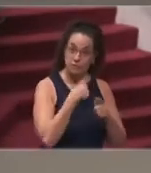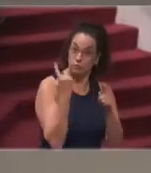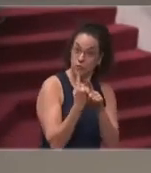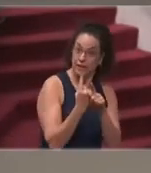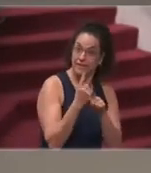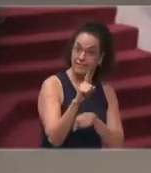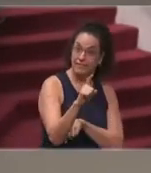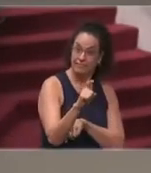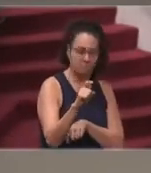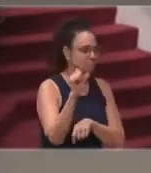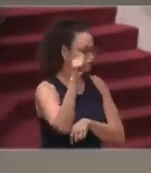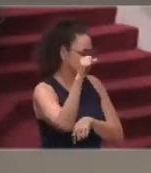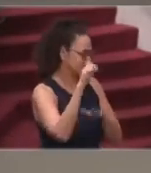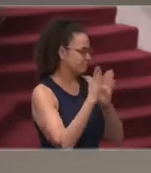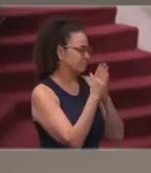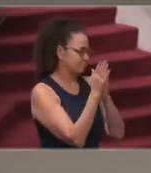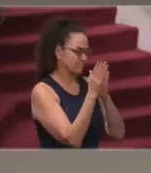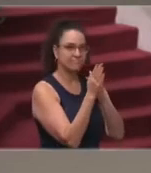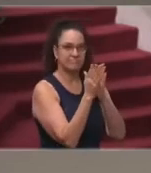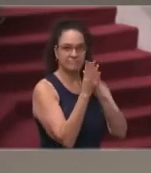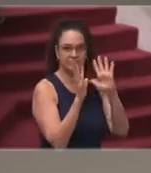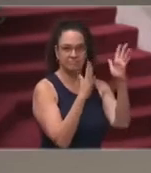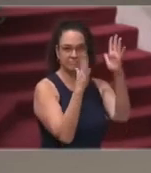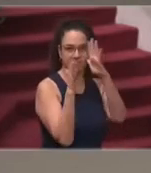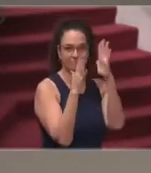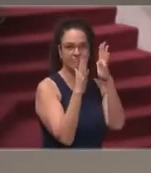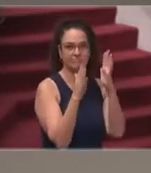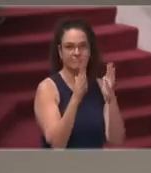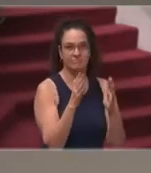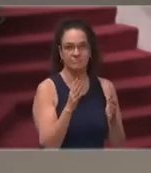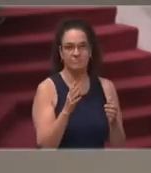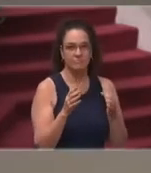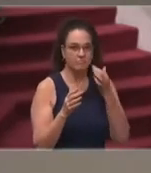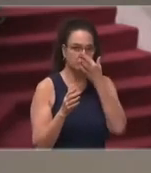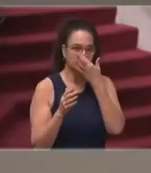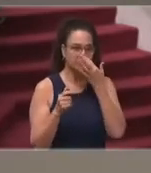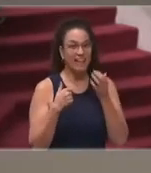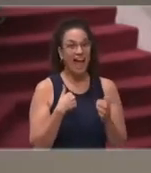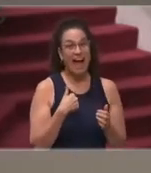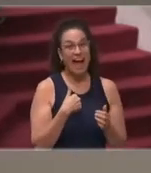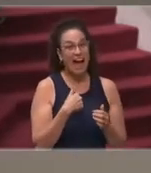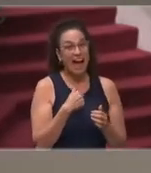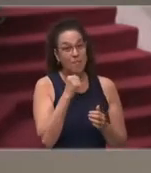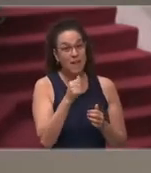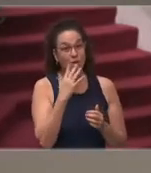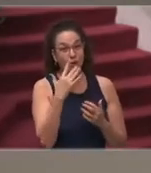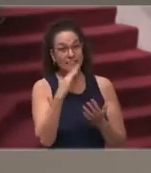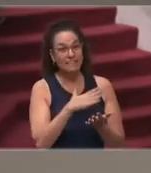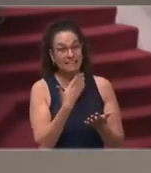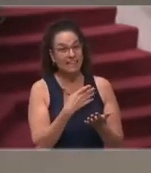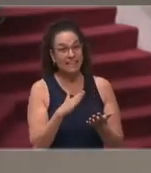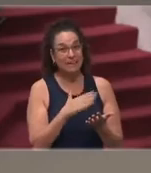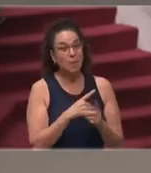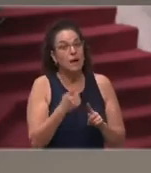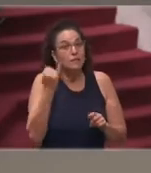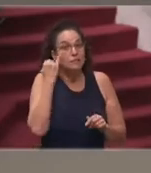And if I were to, I'm not going to put on my singing voice, but if I